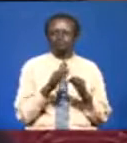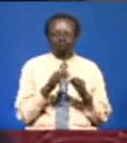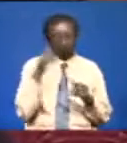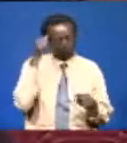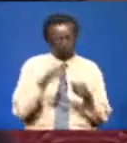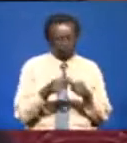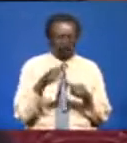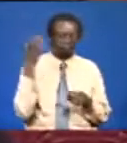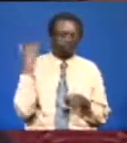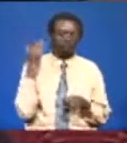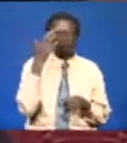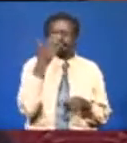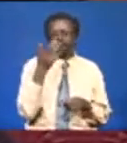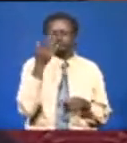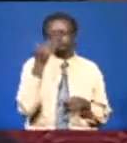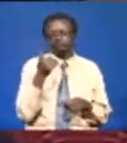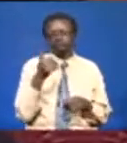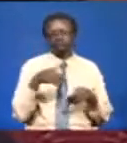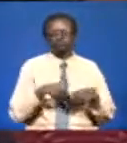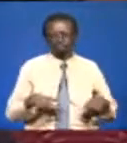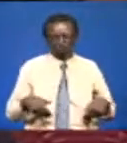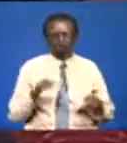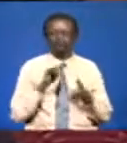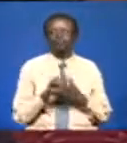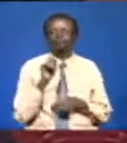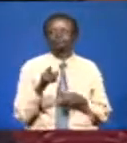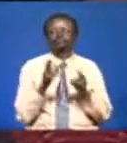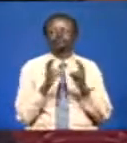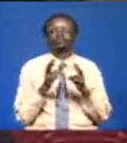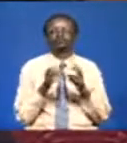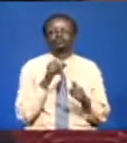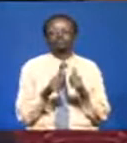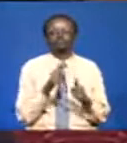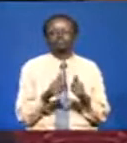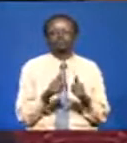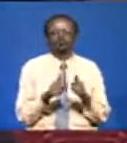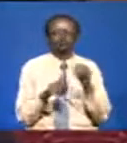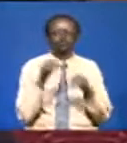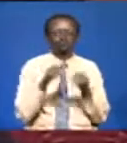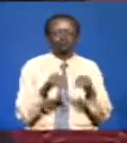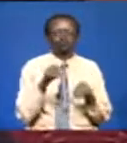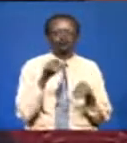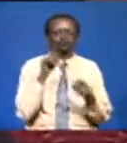people are hungry, that is one of the factors that contributed to what we are going through today.